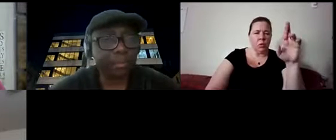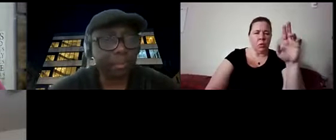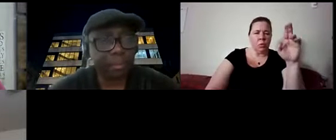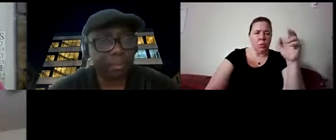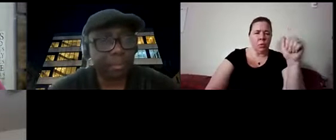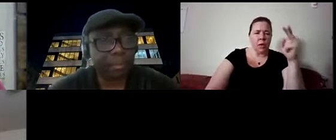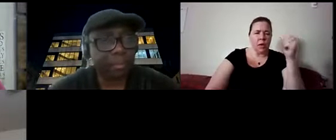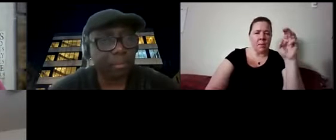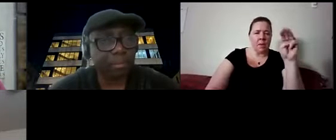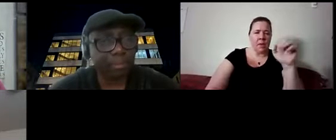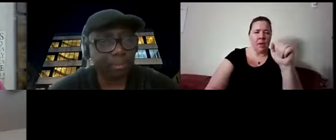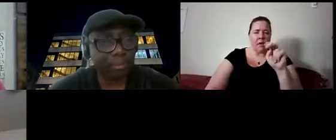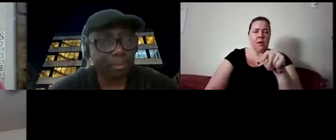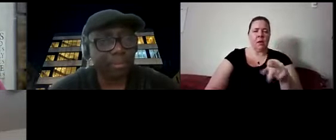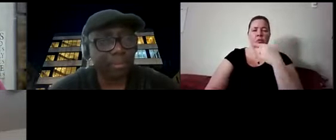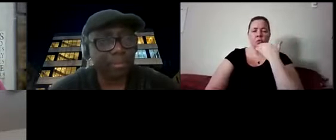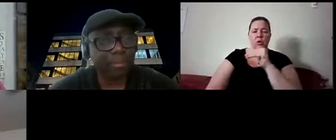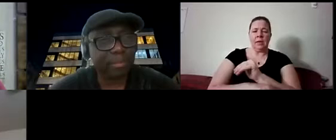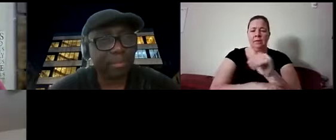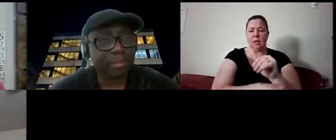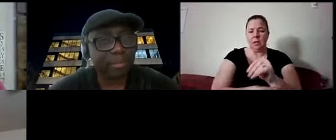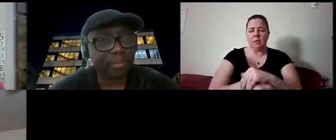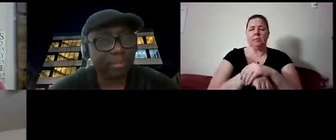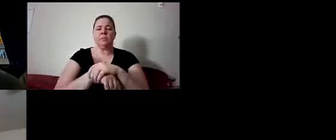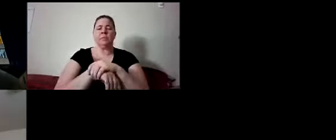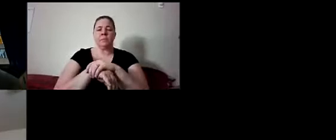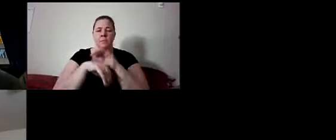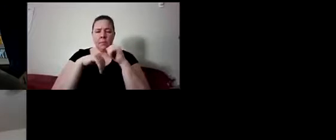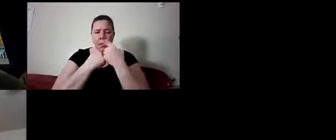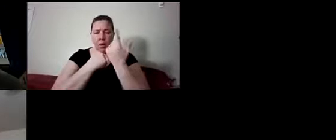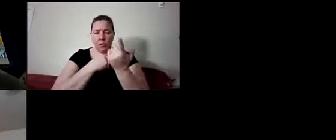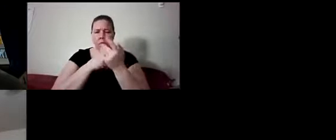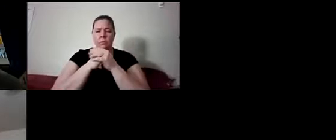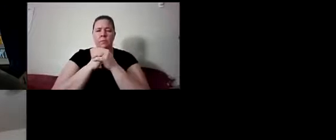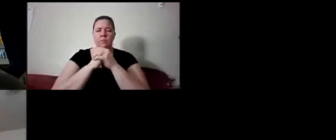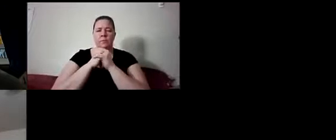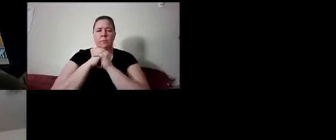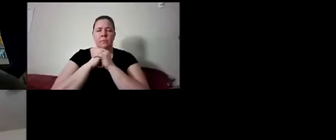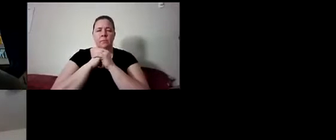Go ahead. Yes, hello. Hello, good evening. Good evening, Mr. Abdul. How you doing?